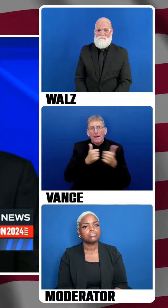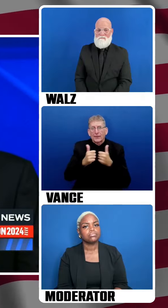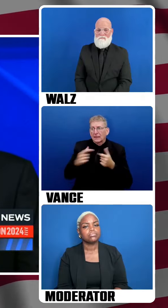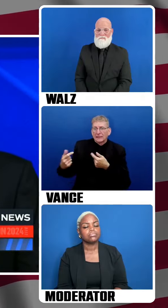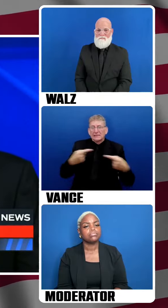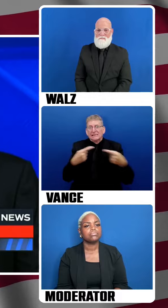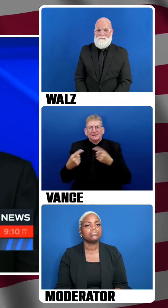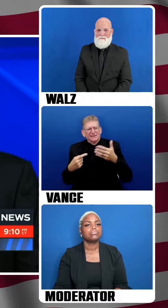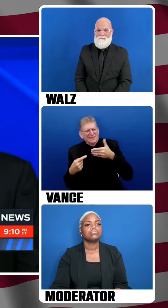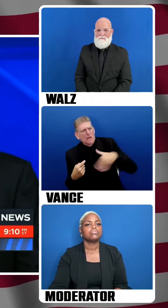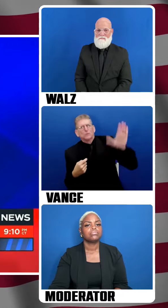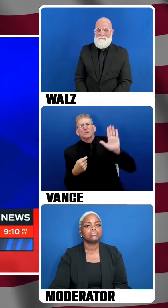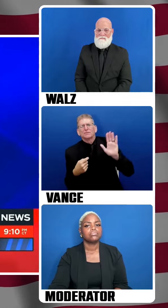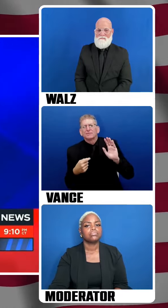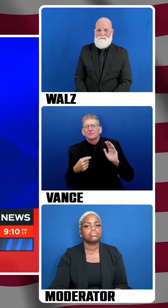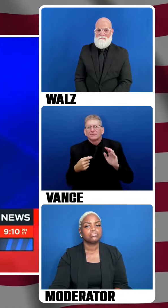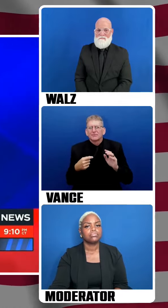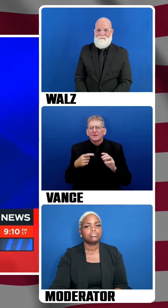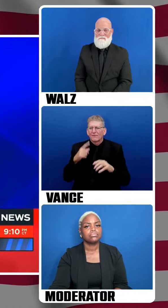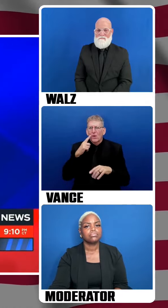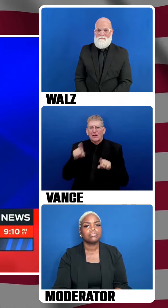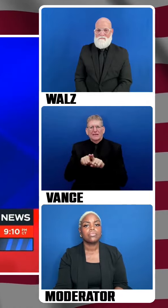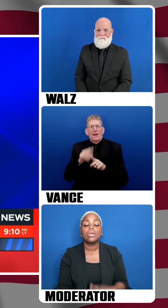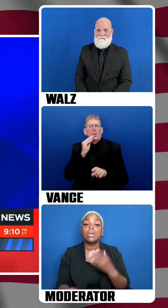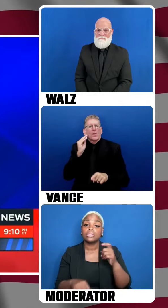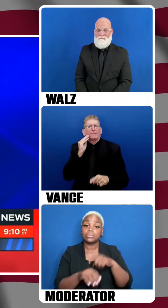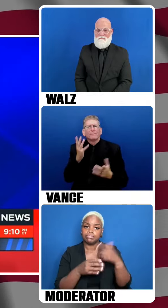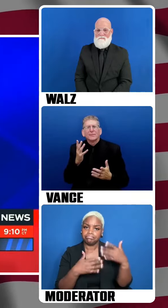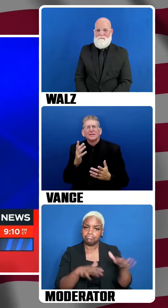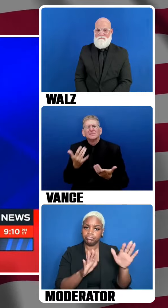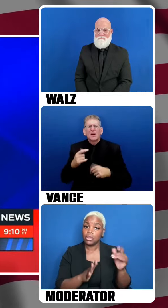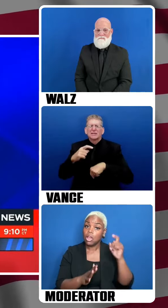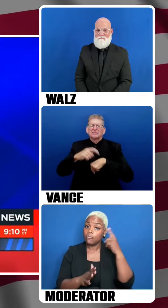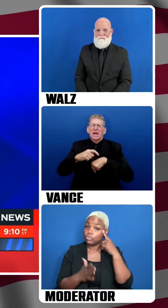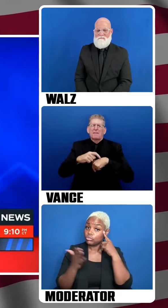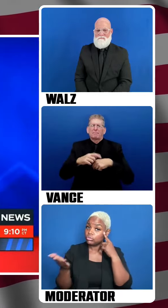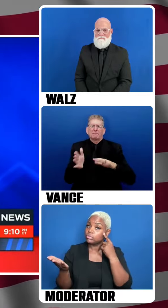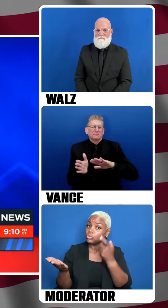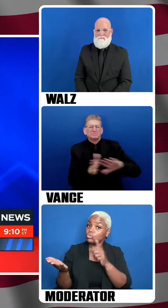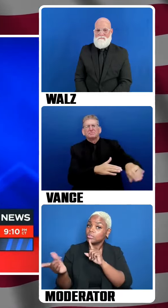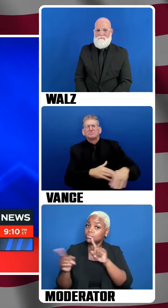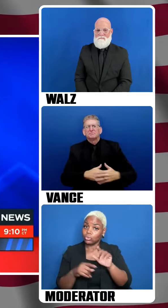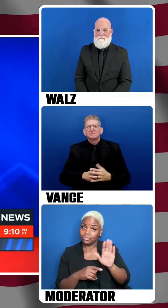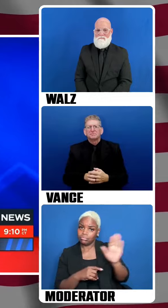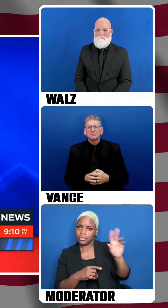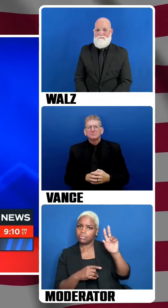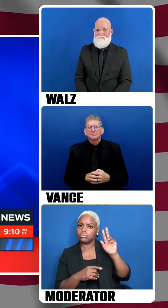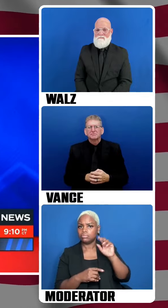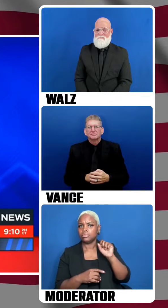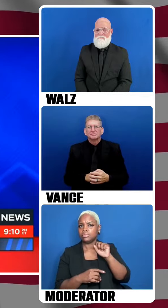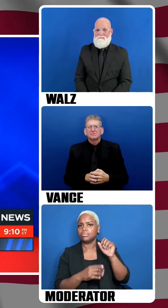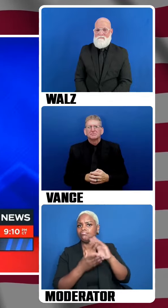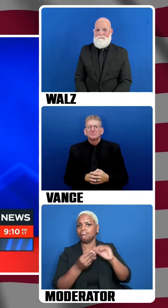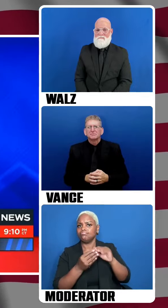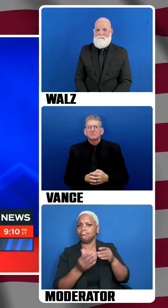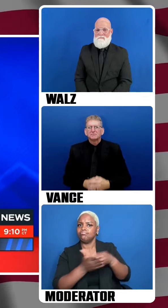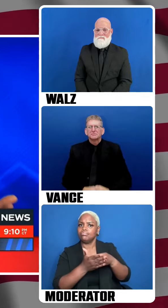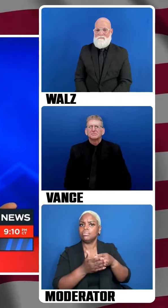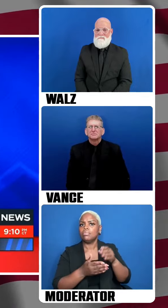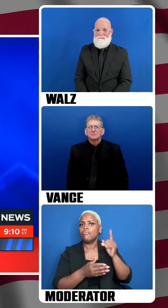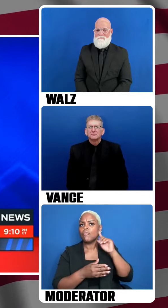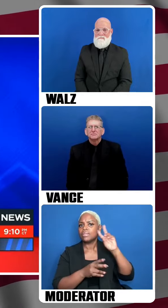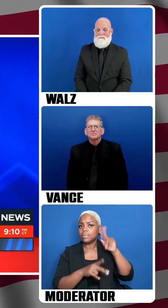Governor, I do want to let you respond to the allegation that the vice president is letting in Well, of course, that's not true. And again, you have the